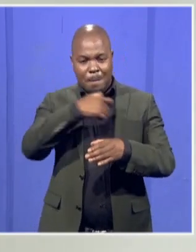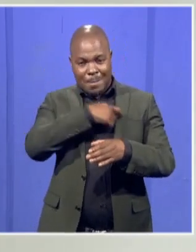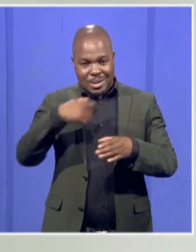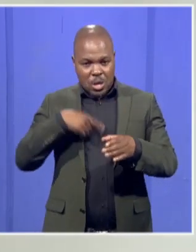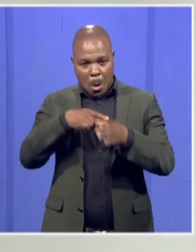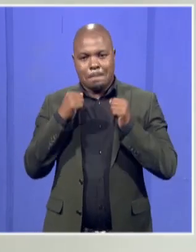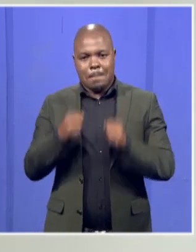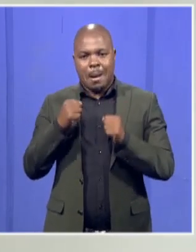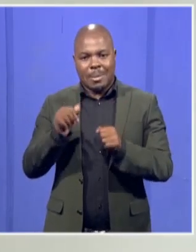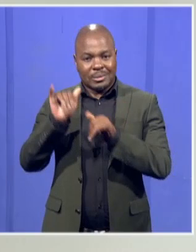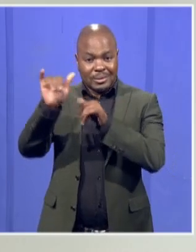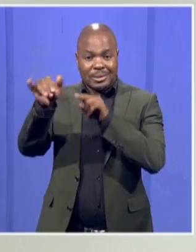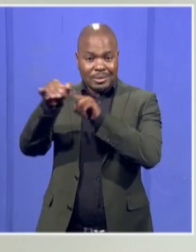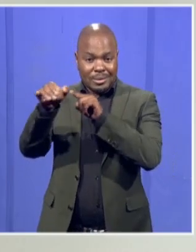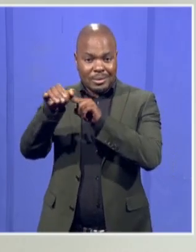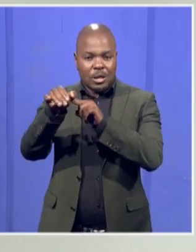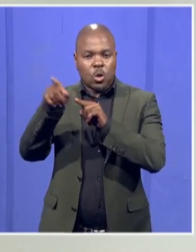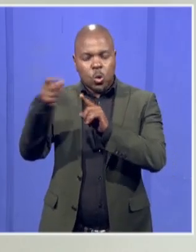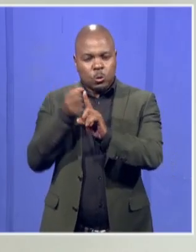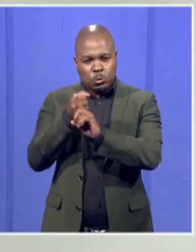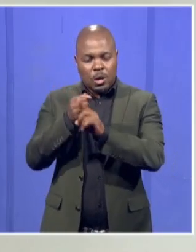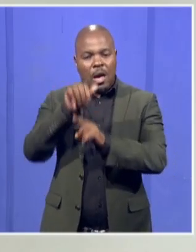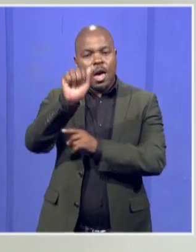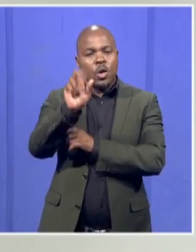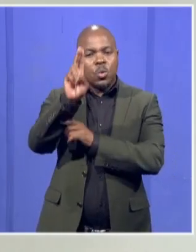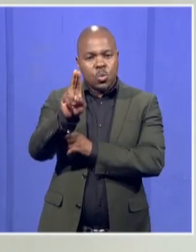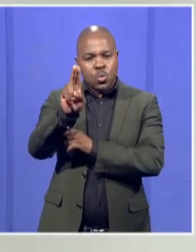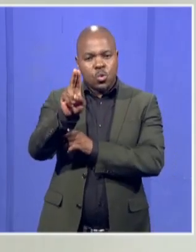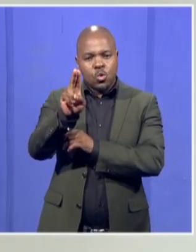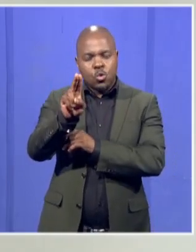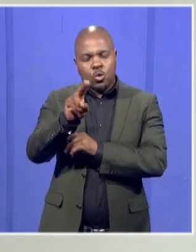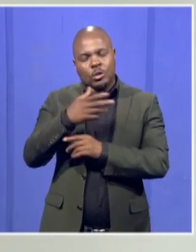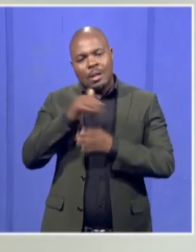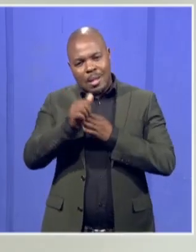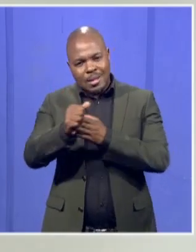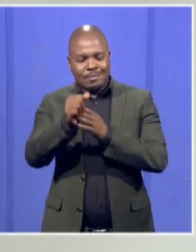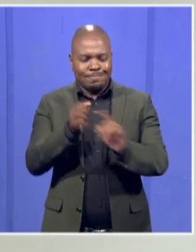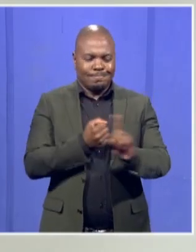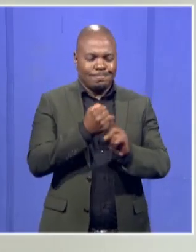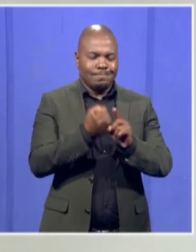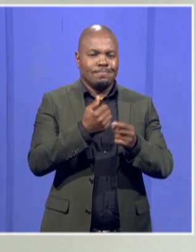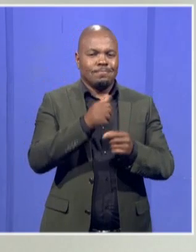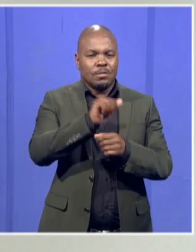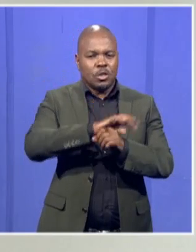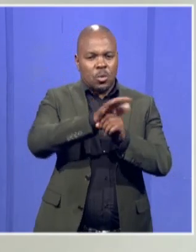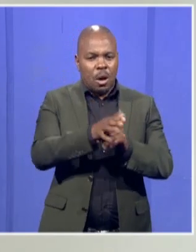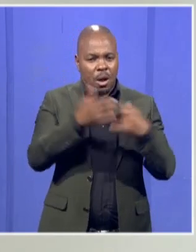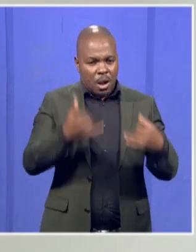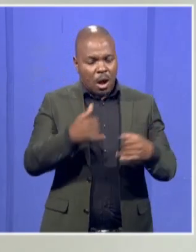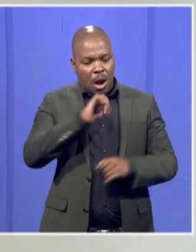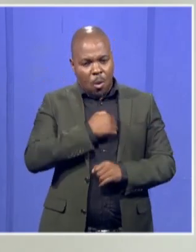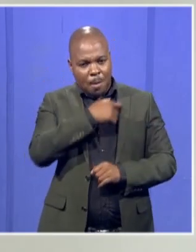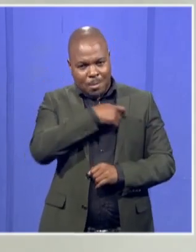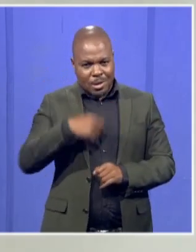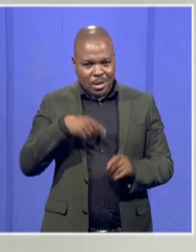as a champion, an AU champion for COVID-19. Now we are saying we see our president bigger and better than